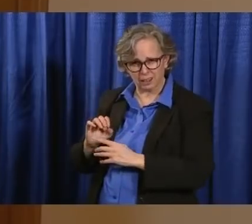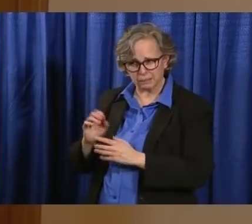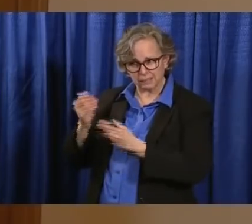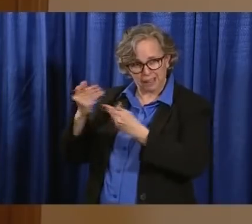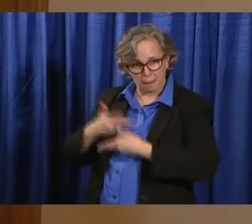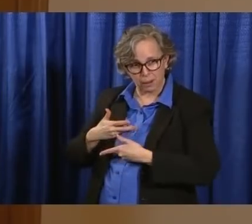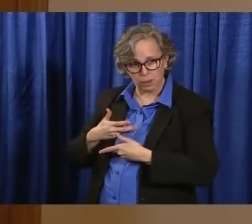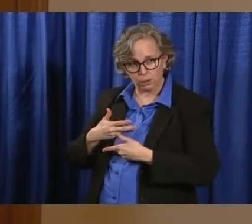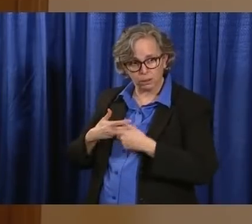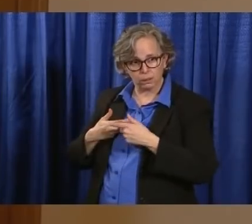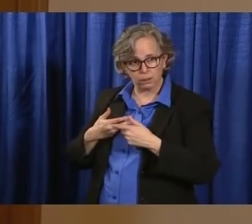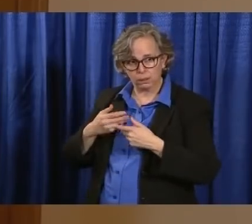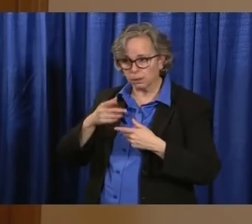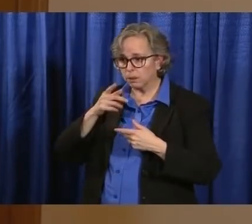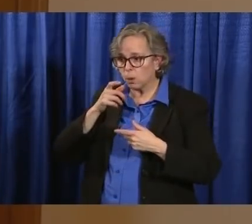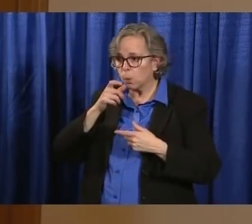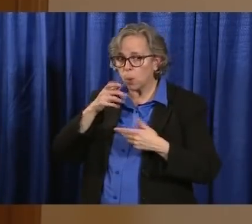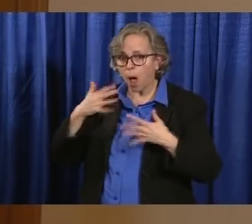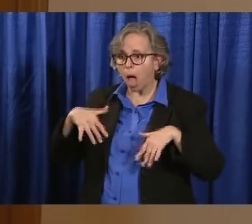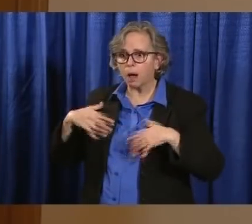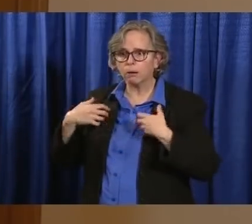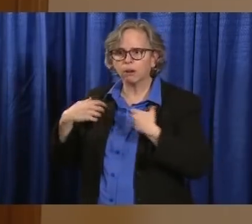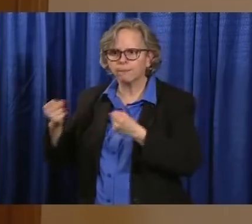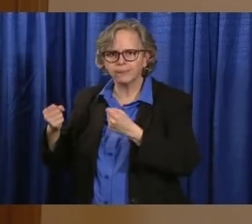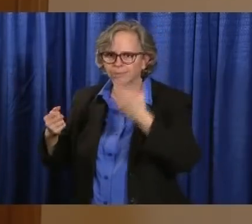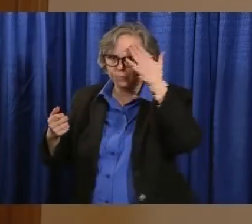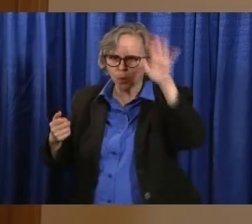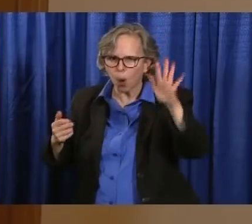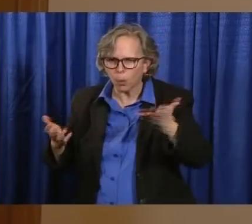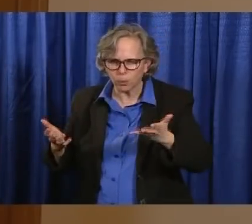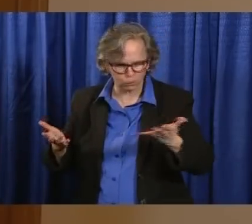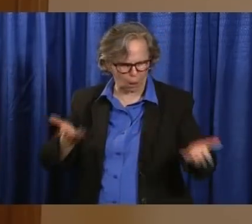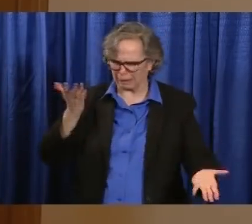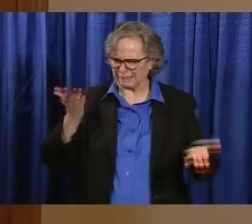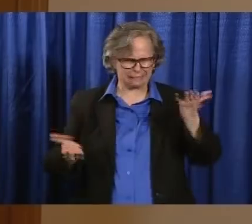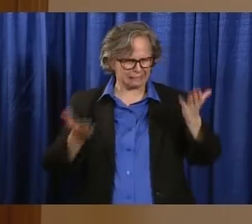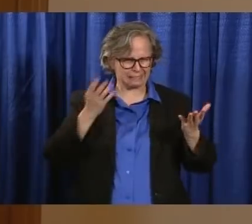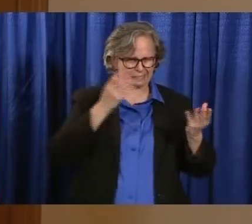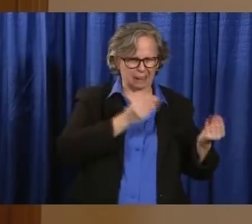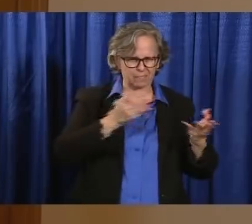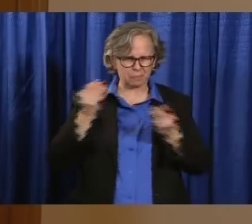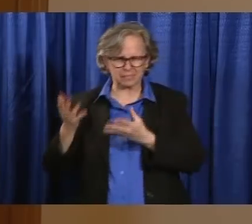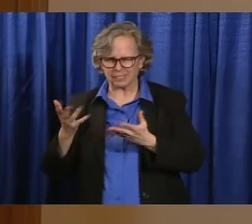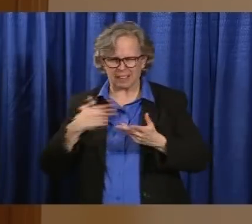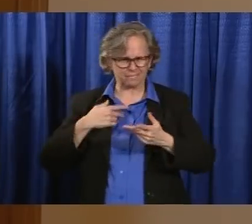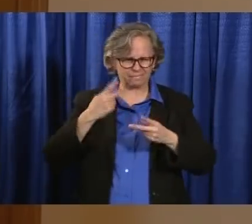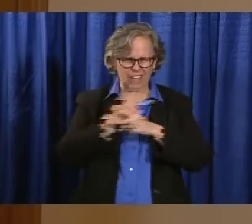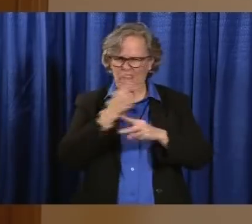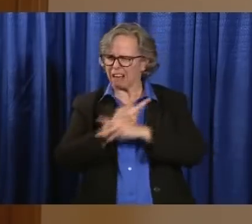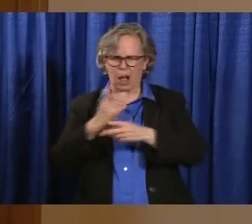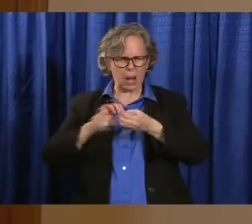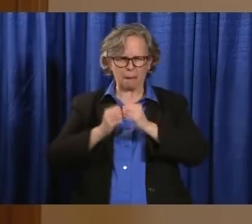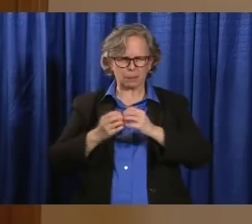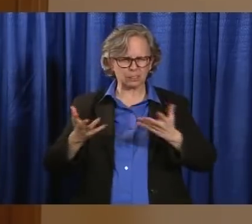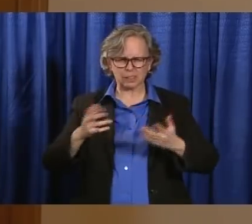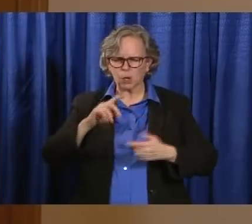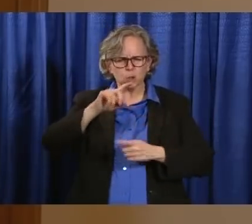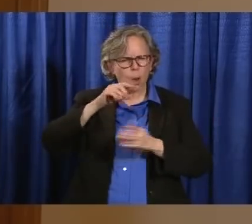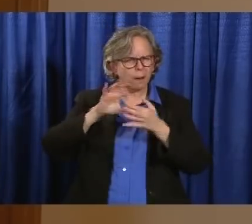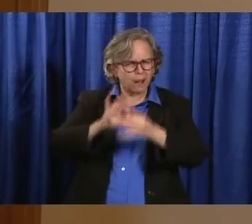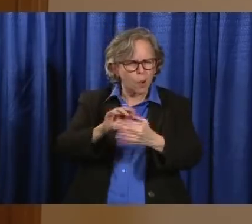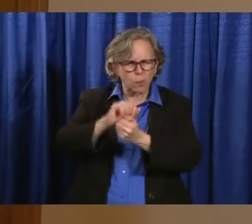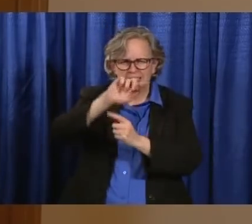very careful as we interpret zip code, and we're working very closely with our local health departments. Remember, we have